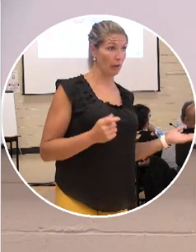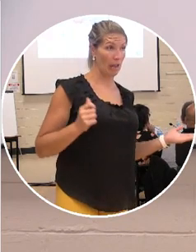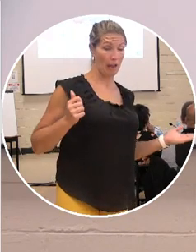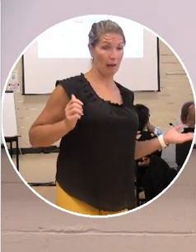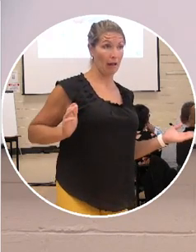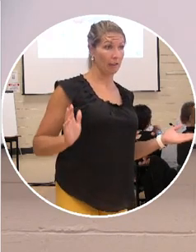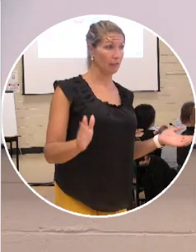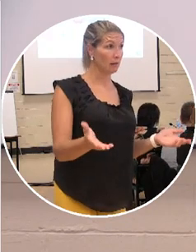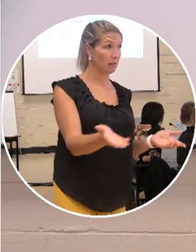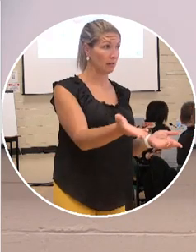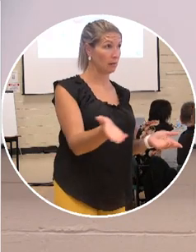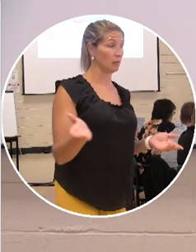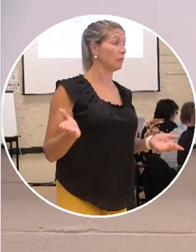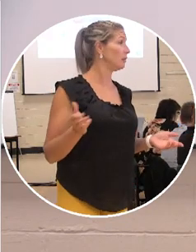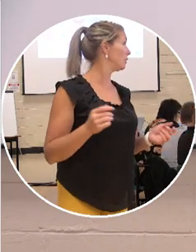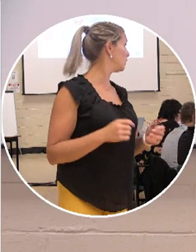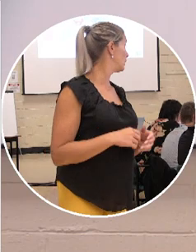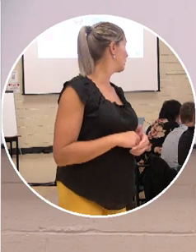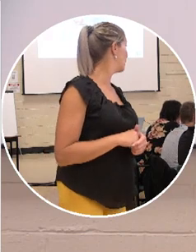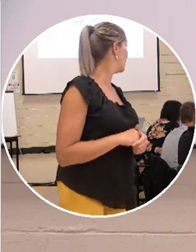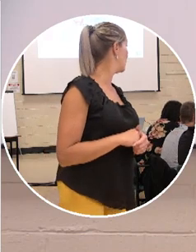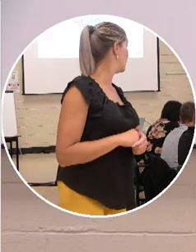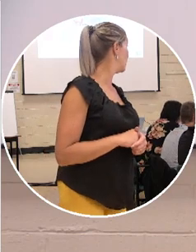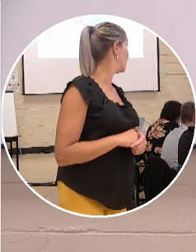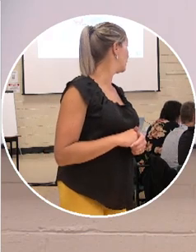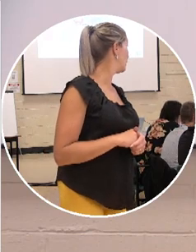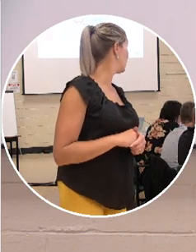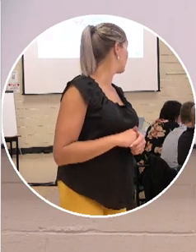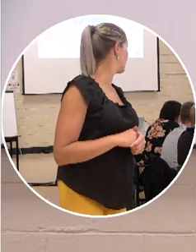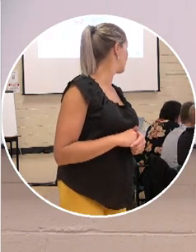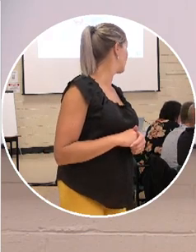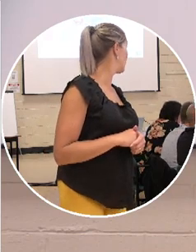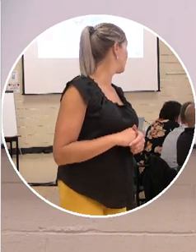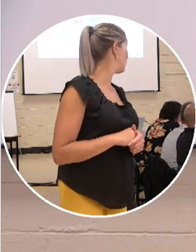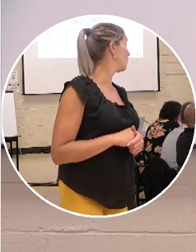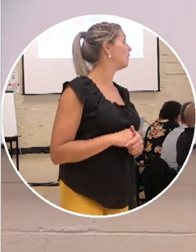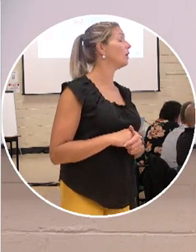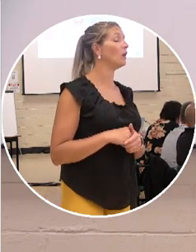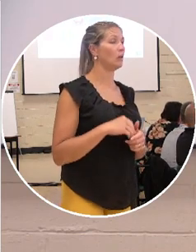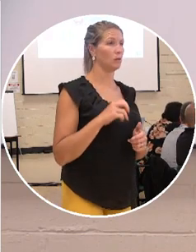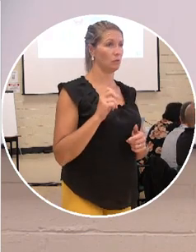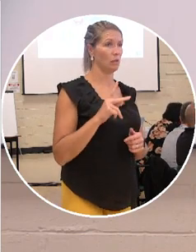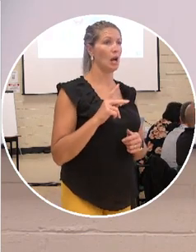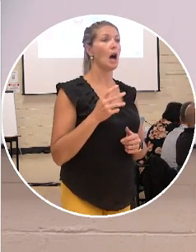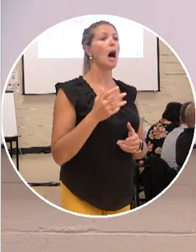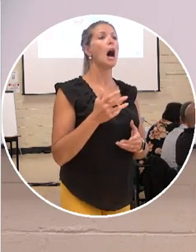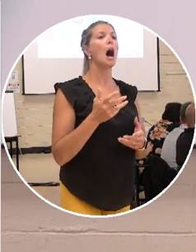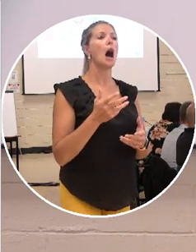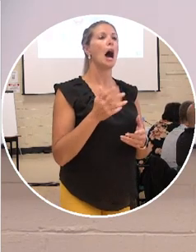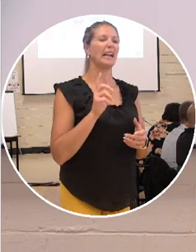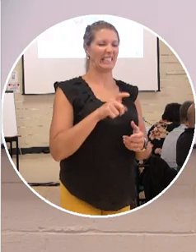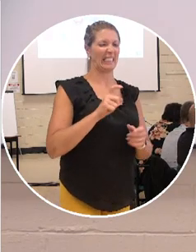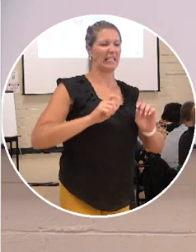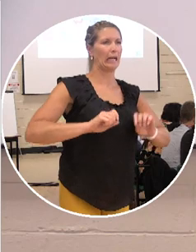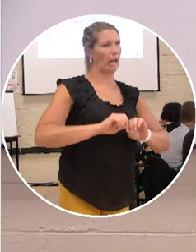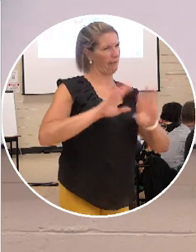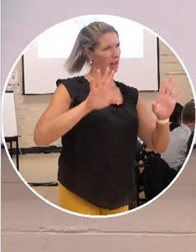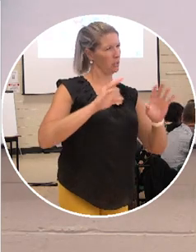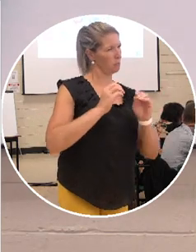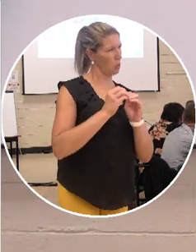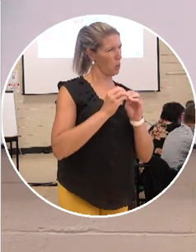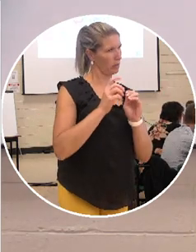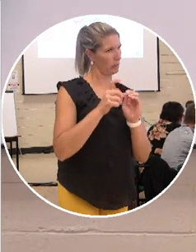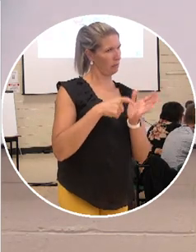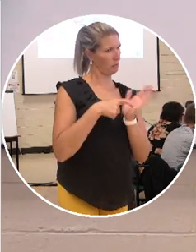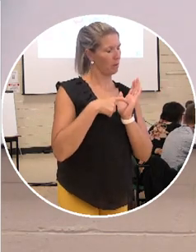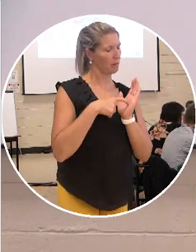table? Trustee Aspen. Can you turn off the mic? Yeah, can you turn off the mic? So I just need clarification, and